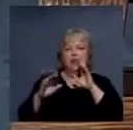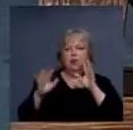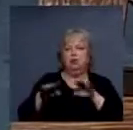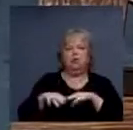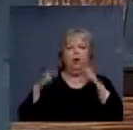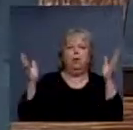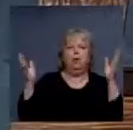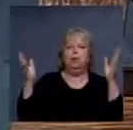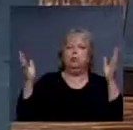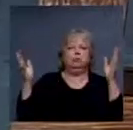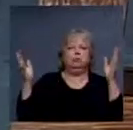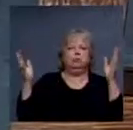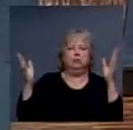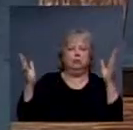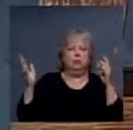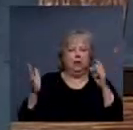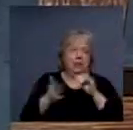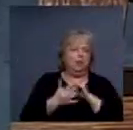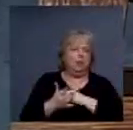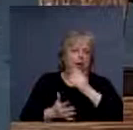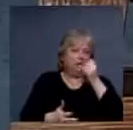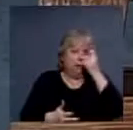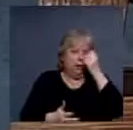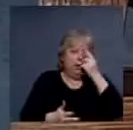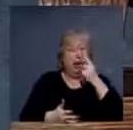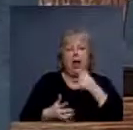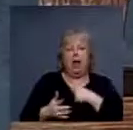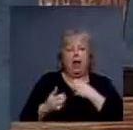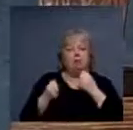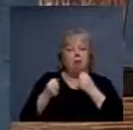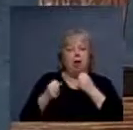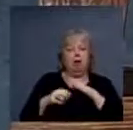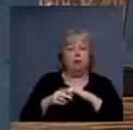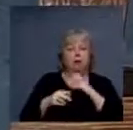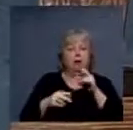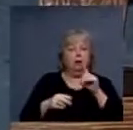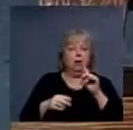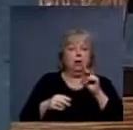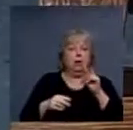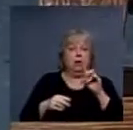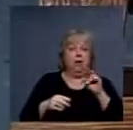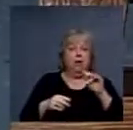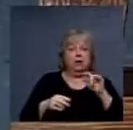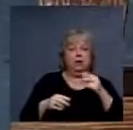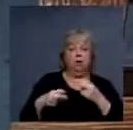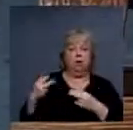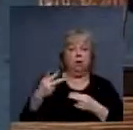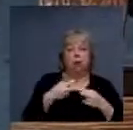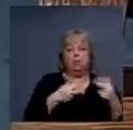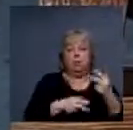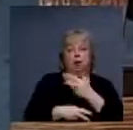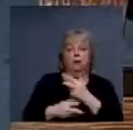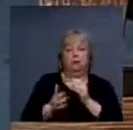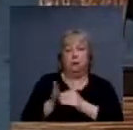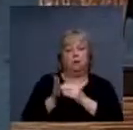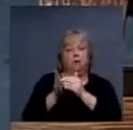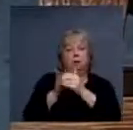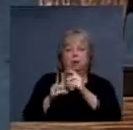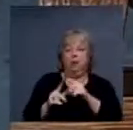understanding. I've gone up and down Kavanaugh a lot, but that's my take on what happened up on